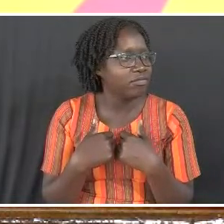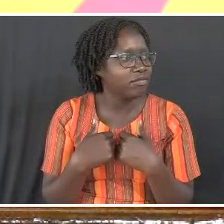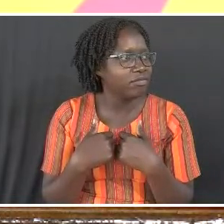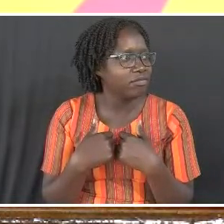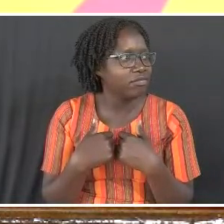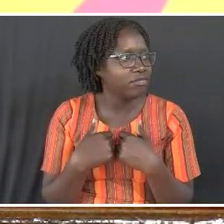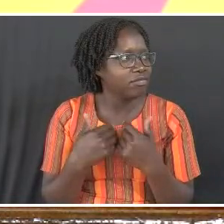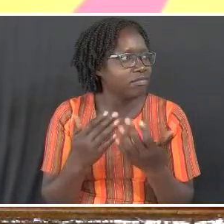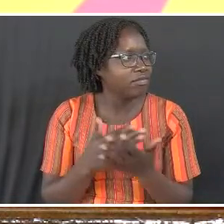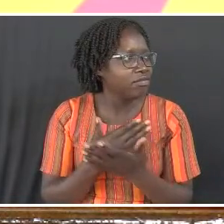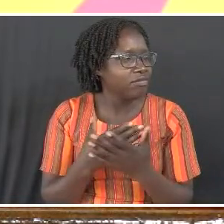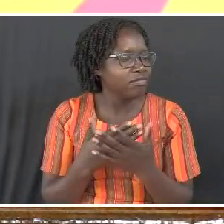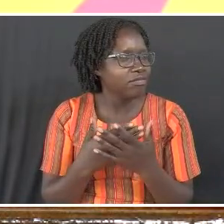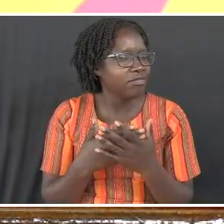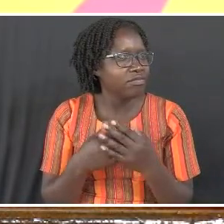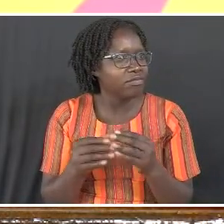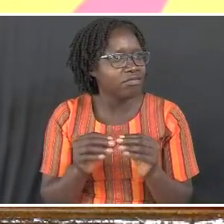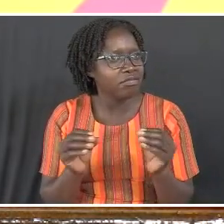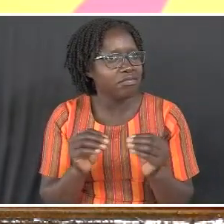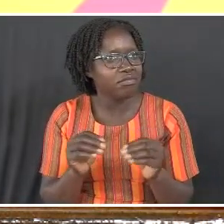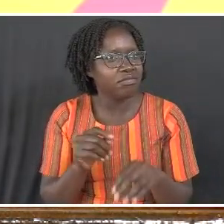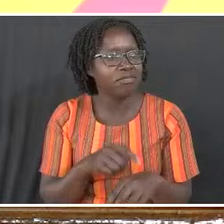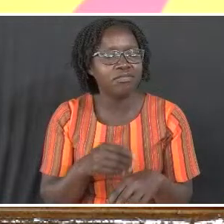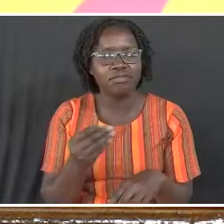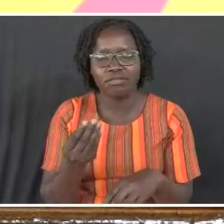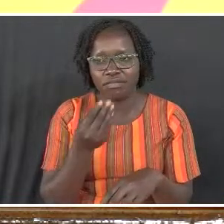some discomfort, especially while chewing,